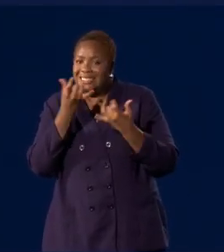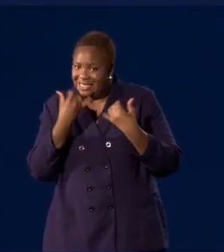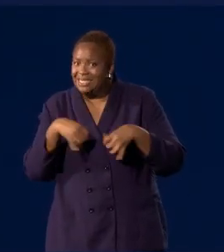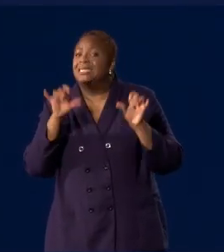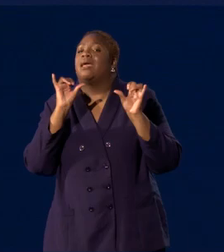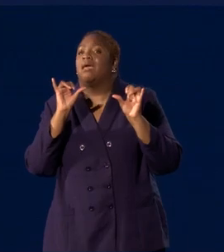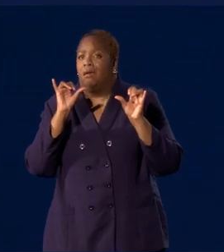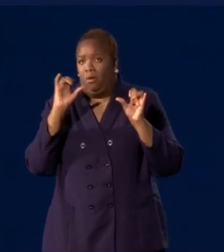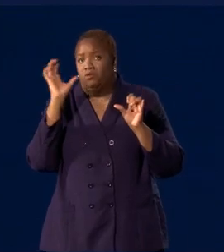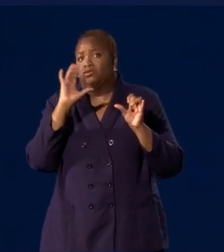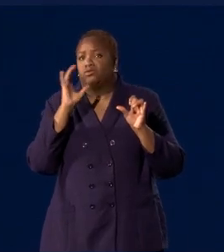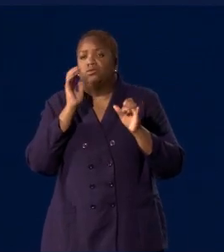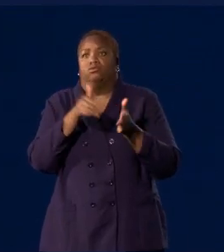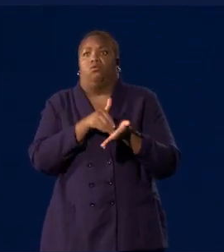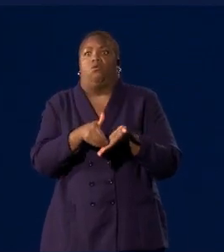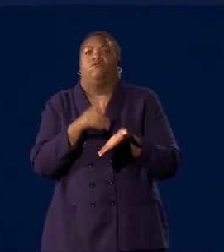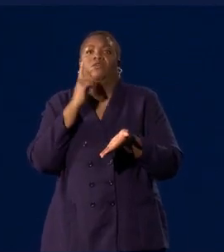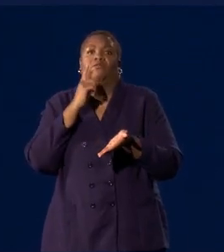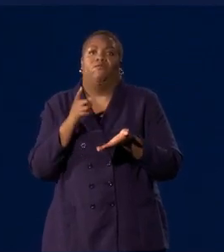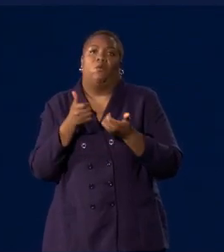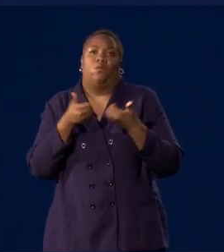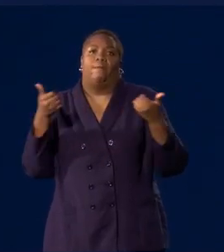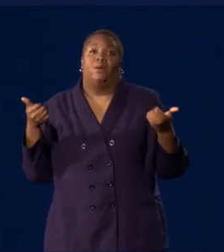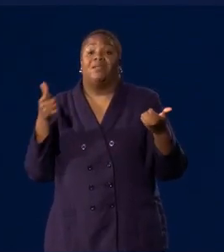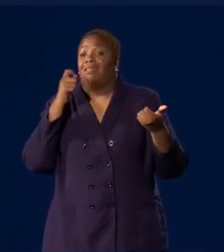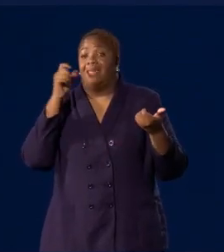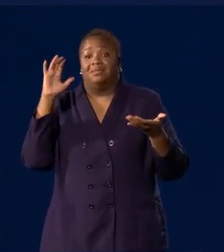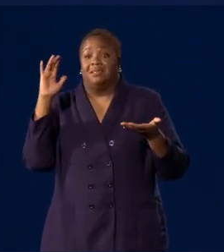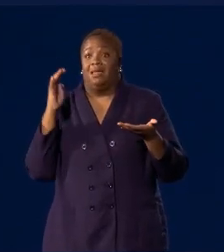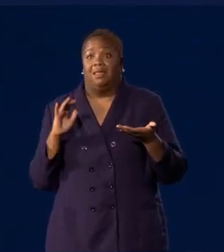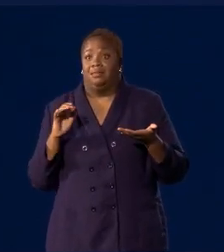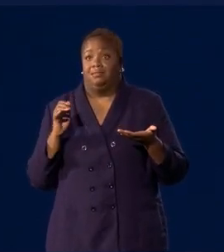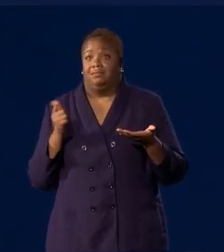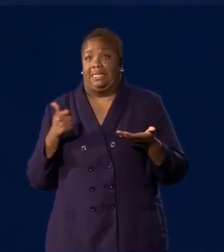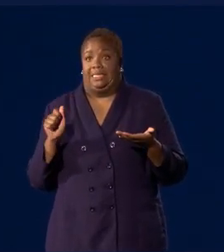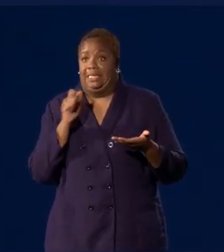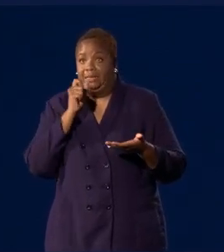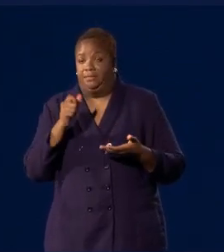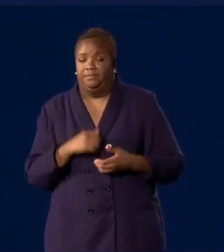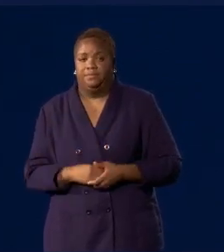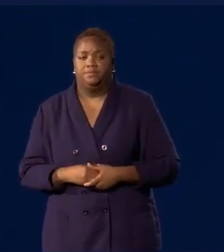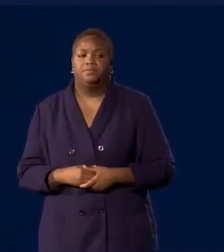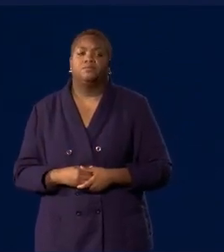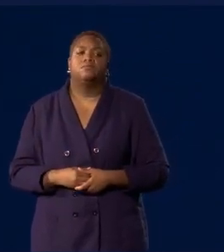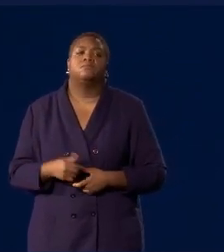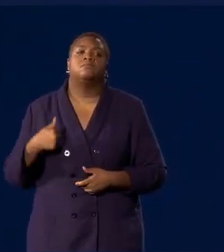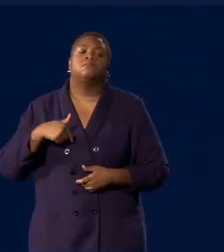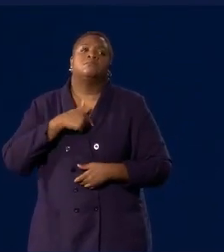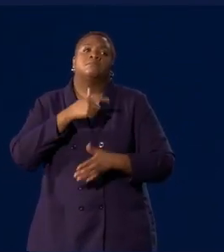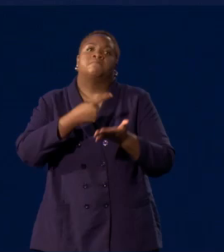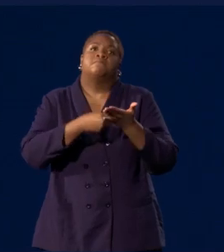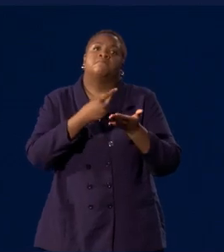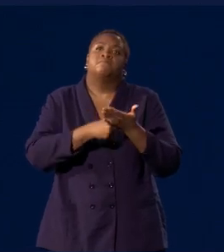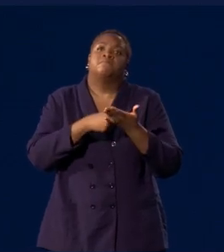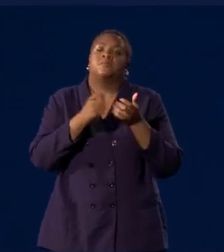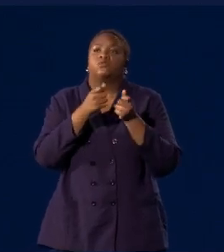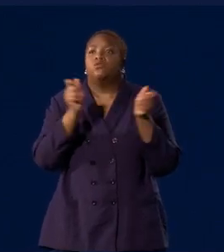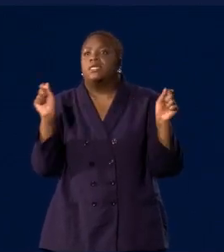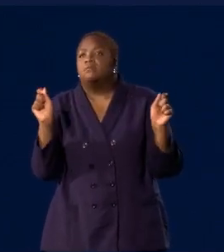for this on a regular basis, and that's not coming down at all. Now, we've talked a little bit about